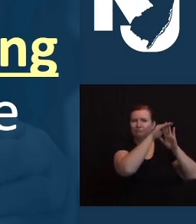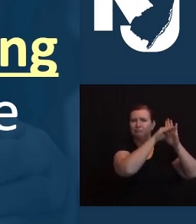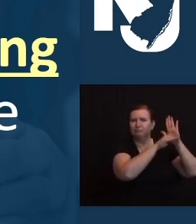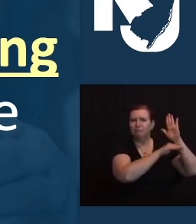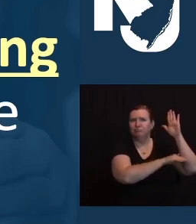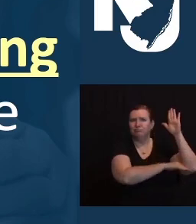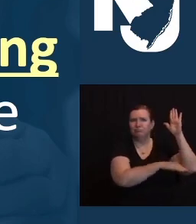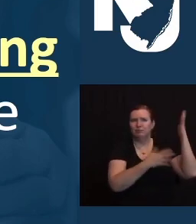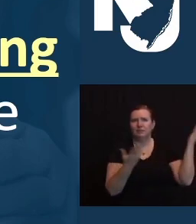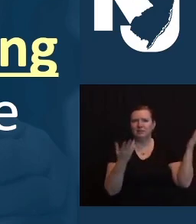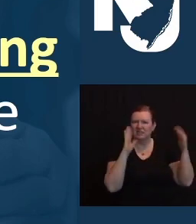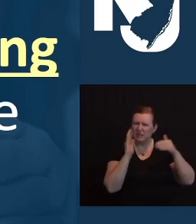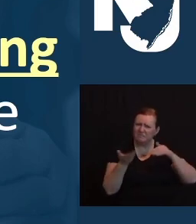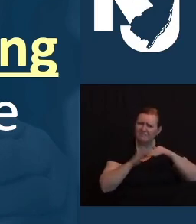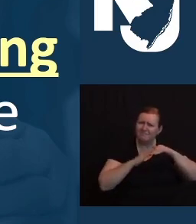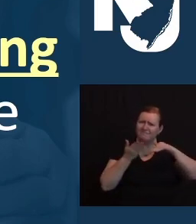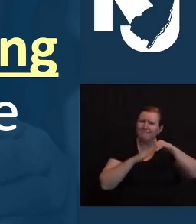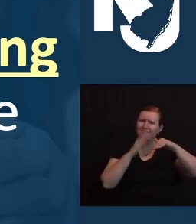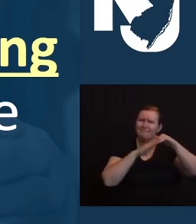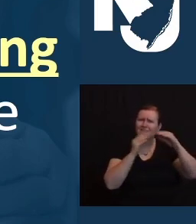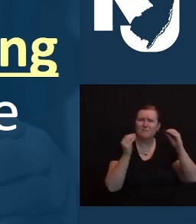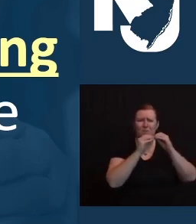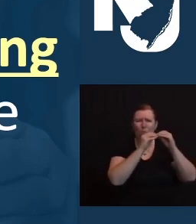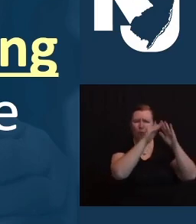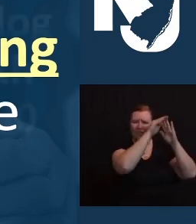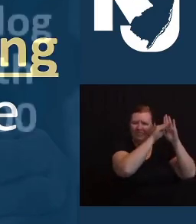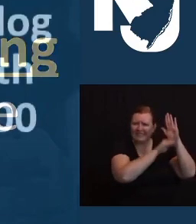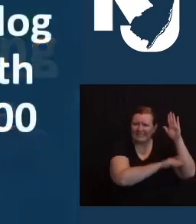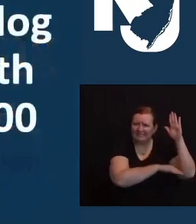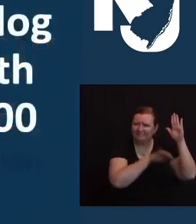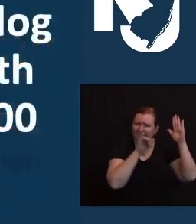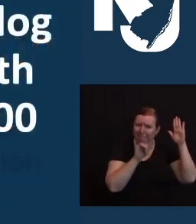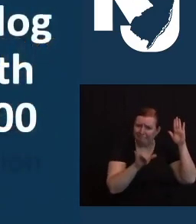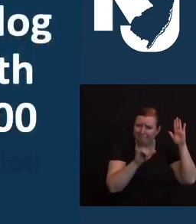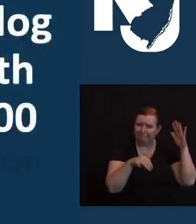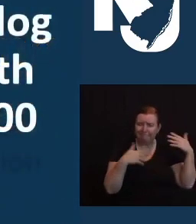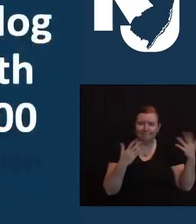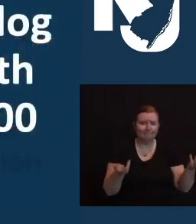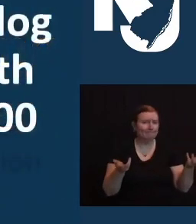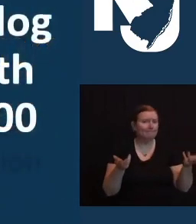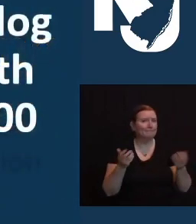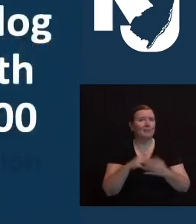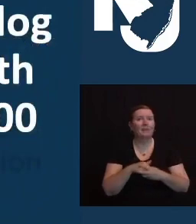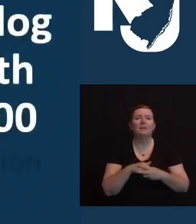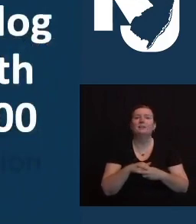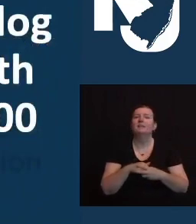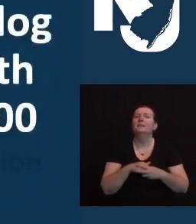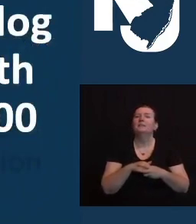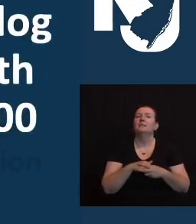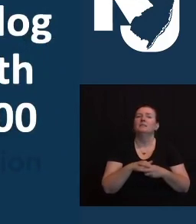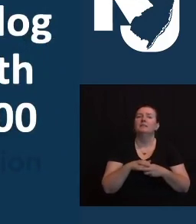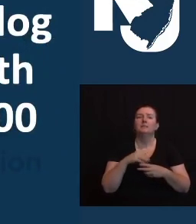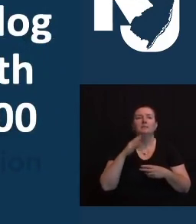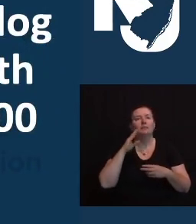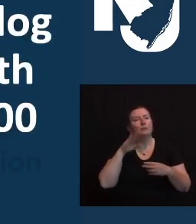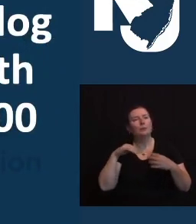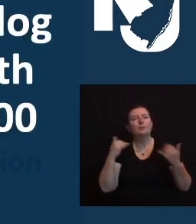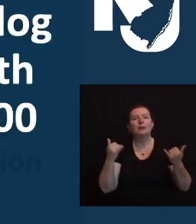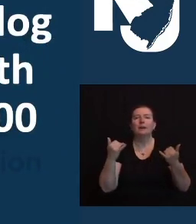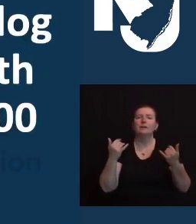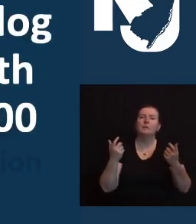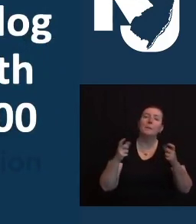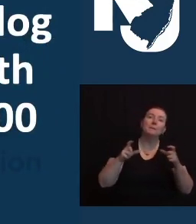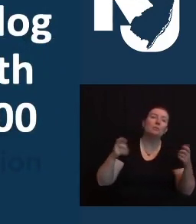wall, around our state and our region. Next, we know that there continues to be some long wait times at